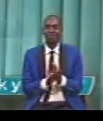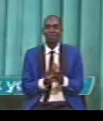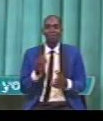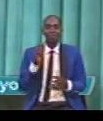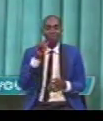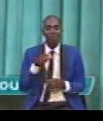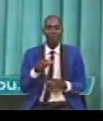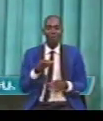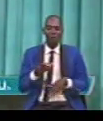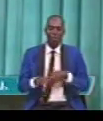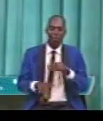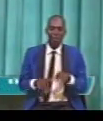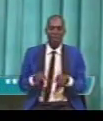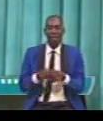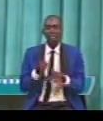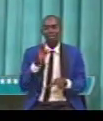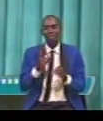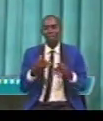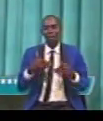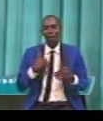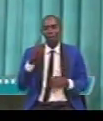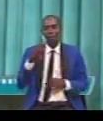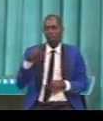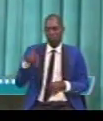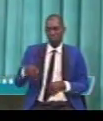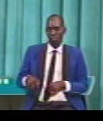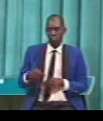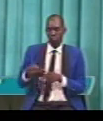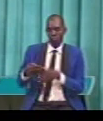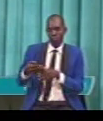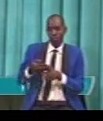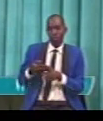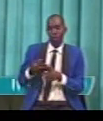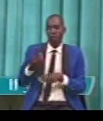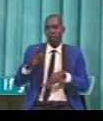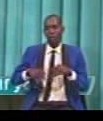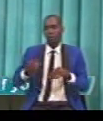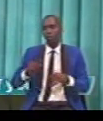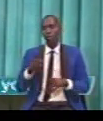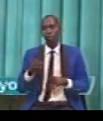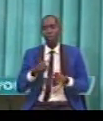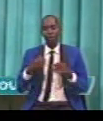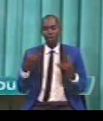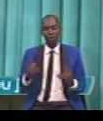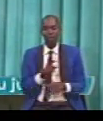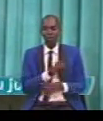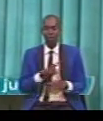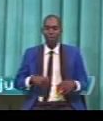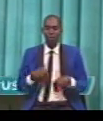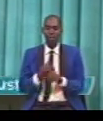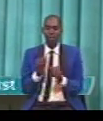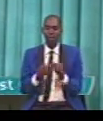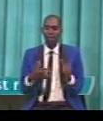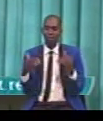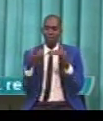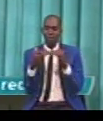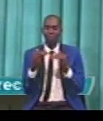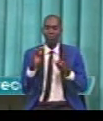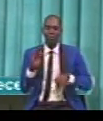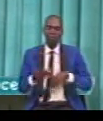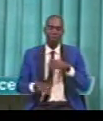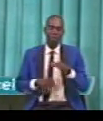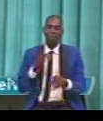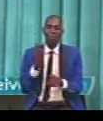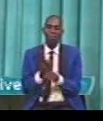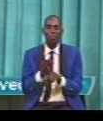like somebody who had one leg shorter than the other, but now the Lord has stretched out everything and she's walking properly and normally.